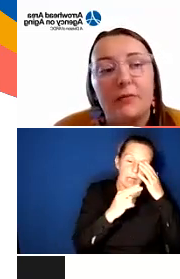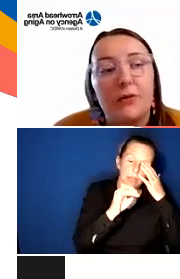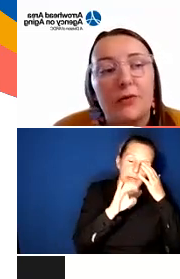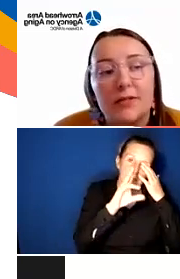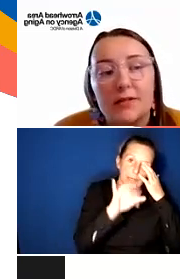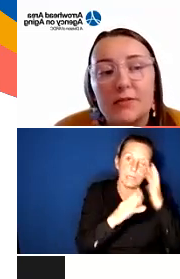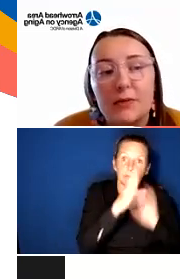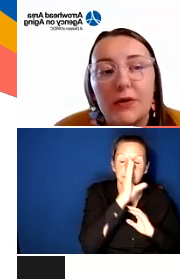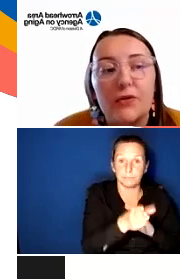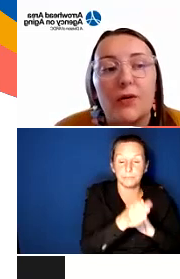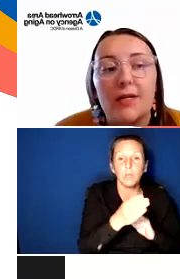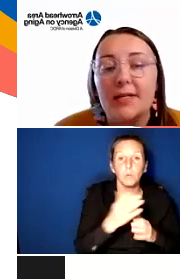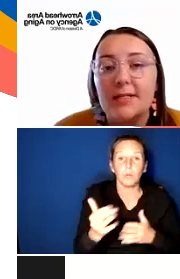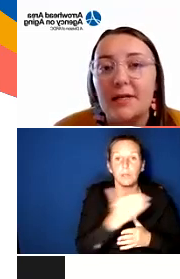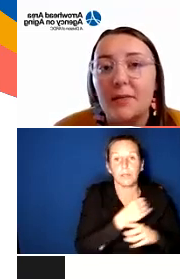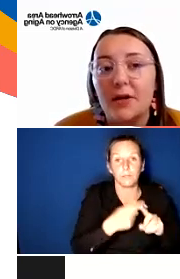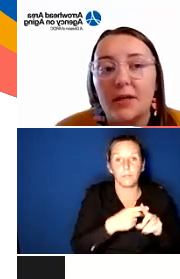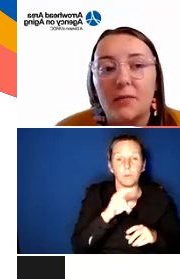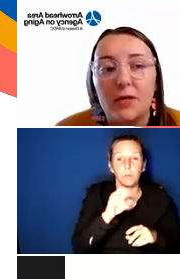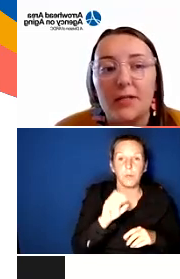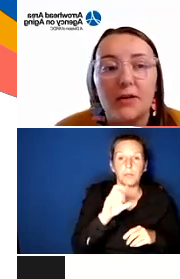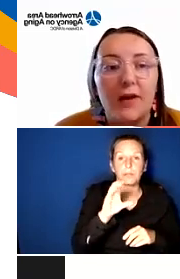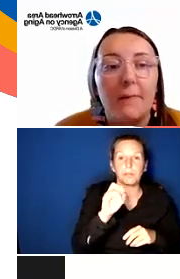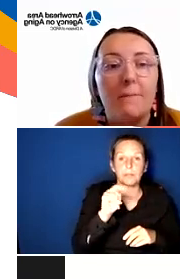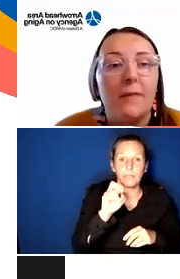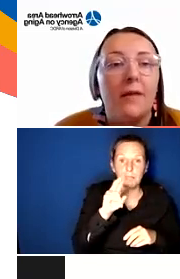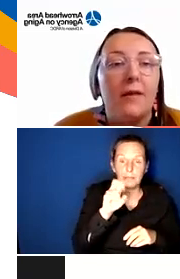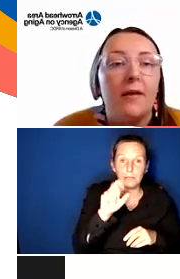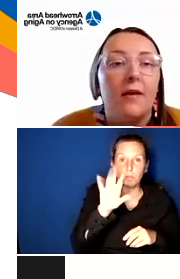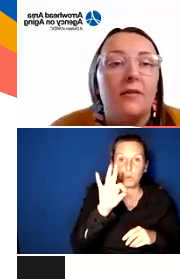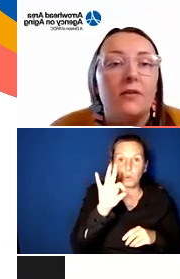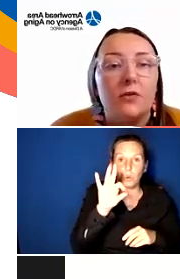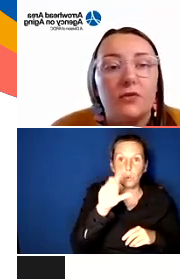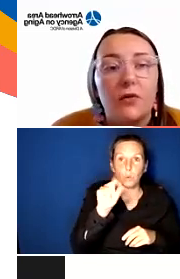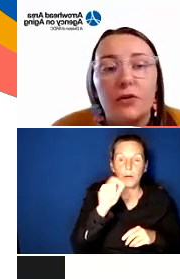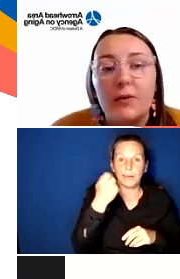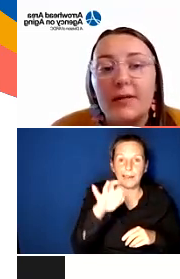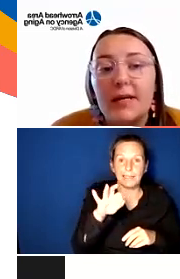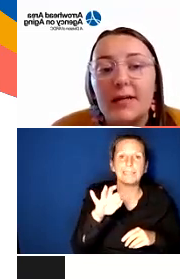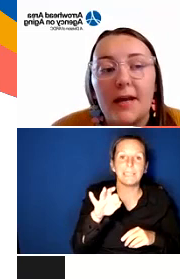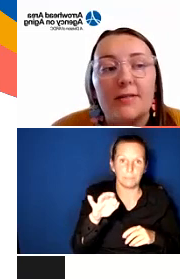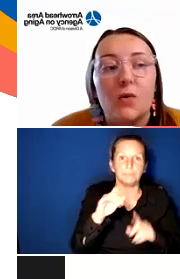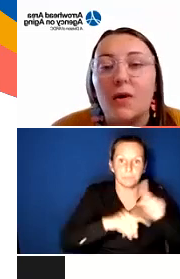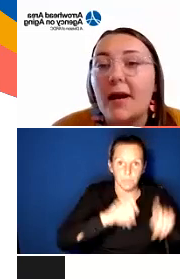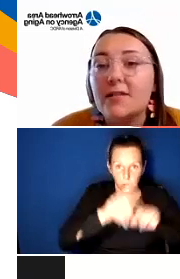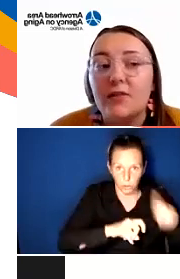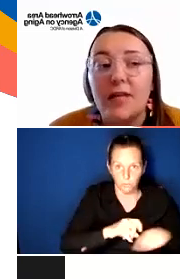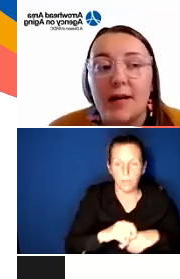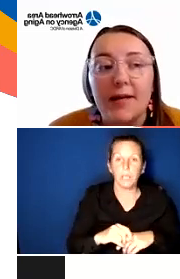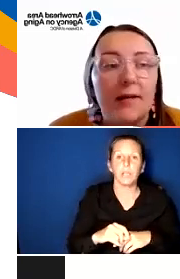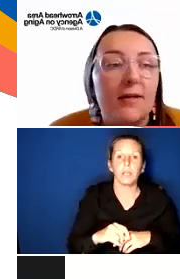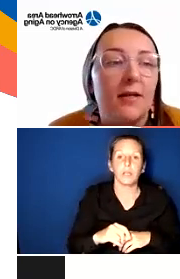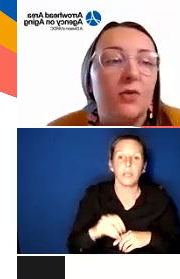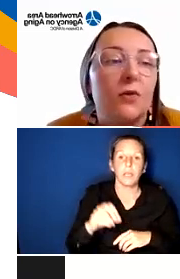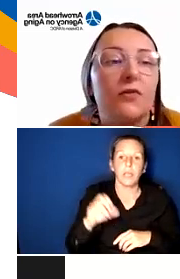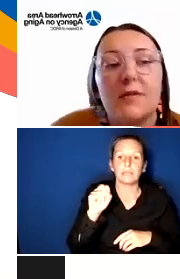data from the U.S. Census Bureau's 2019 American Community Survey. The Social Vulnerability Index, or